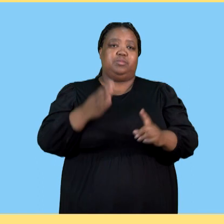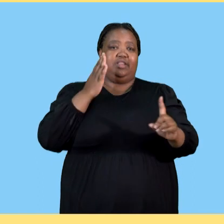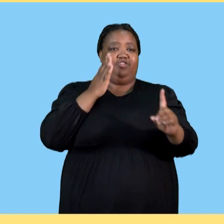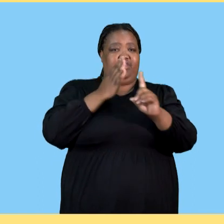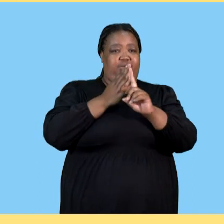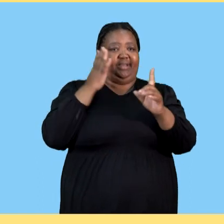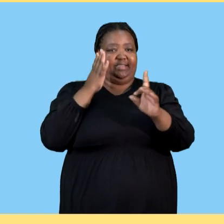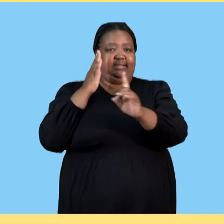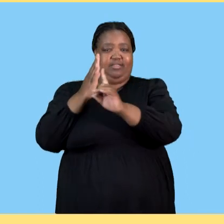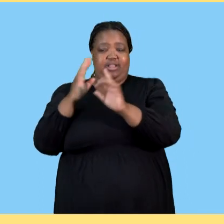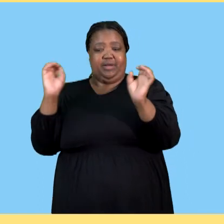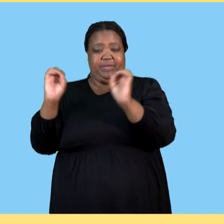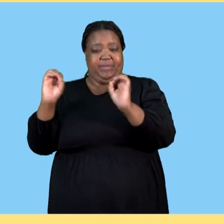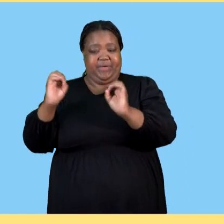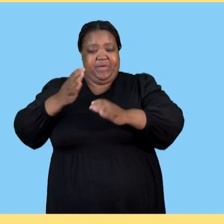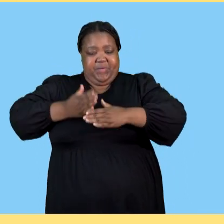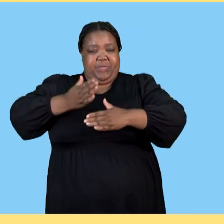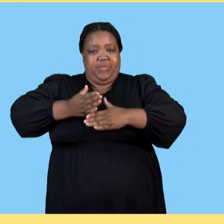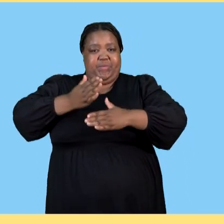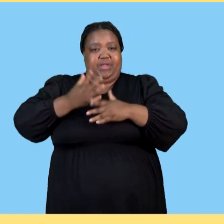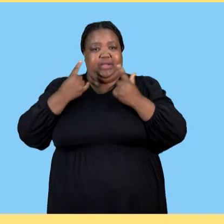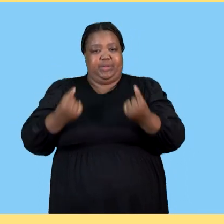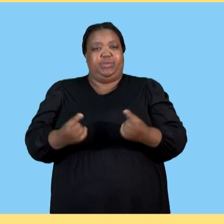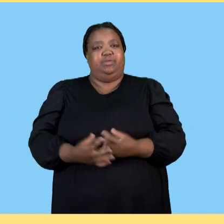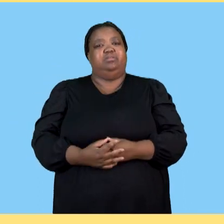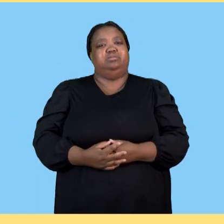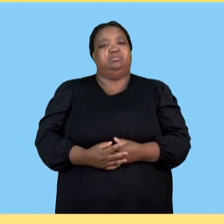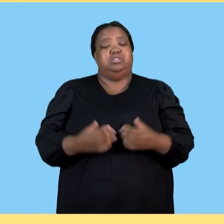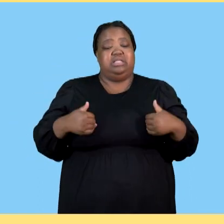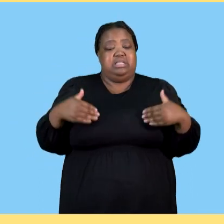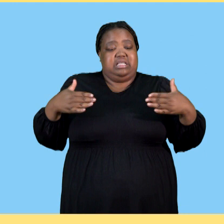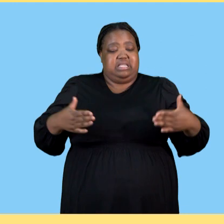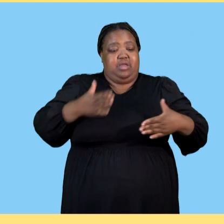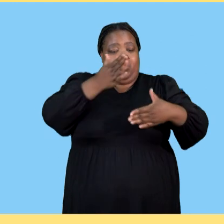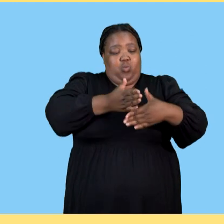Direct and indirect labor. We start